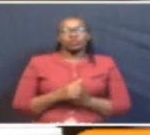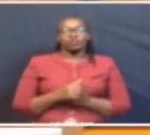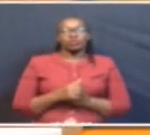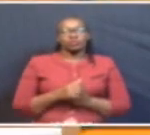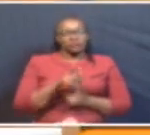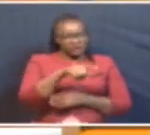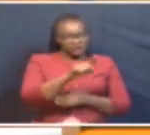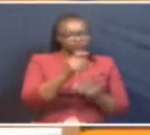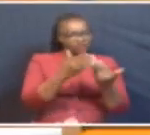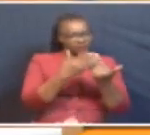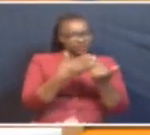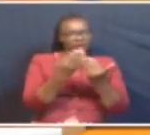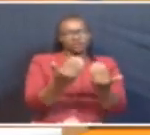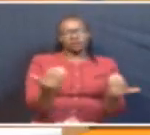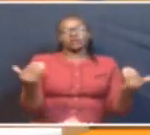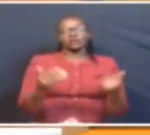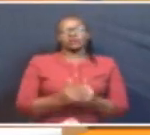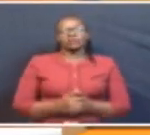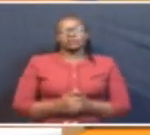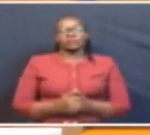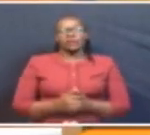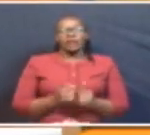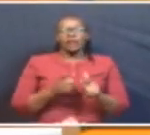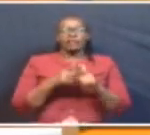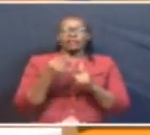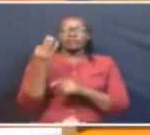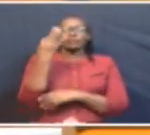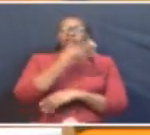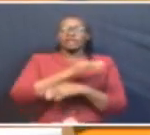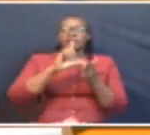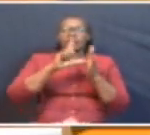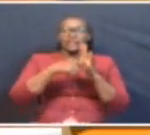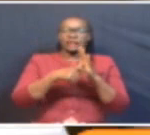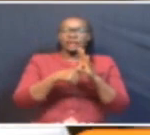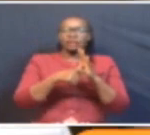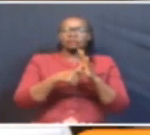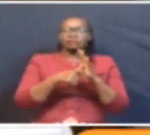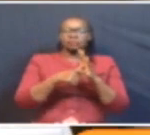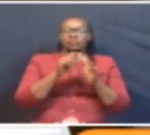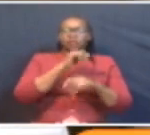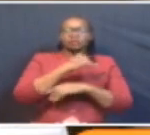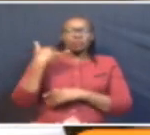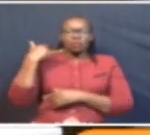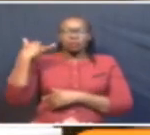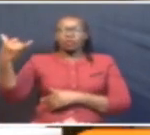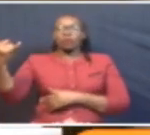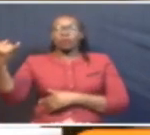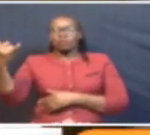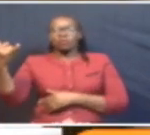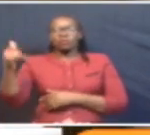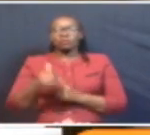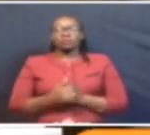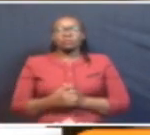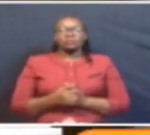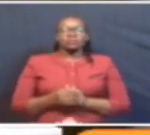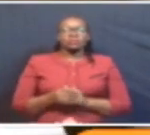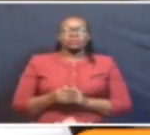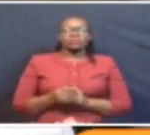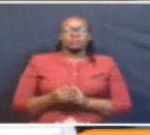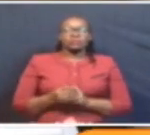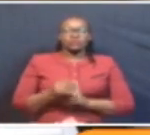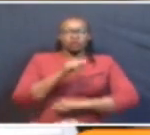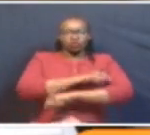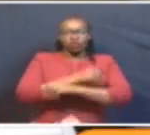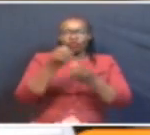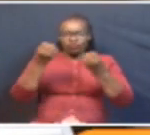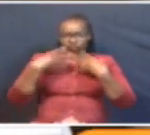child. Siku tatu baadaye, familia hii ikapata simu iliyokosesha usingizi. The school notified us